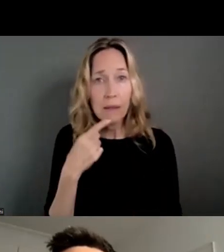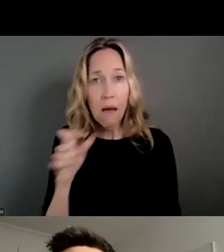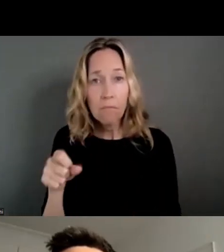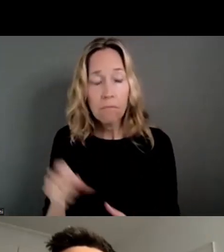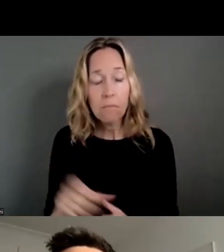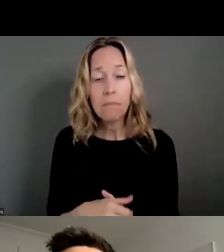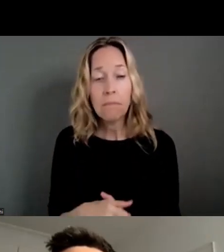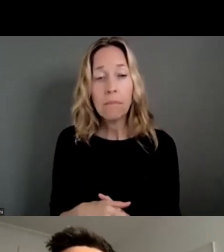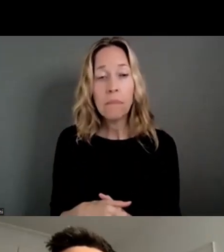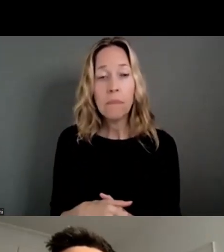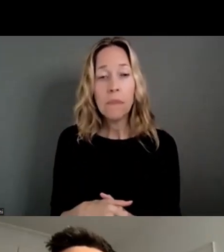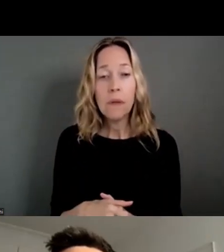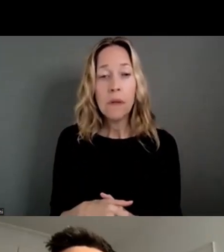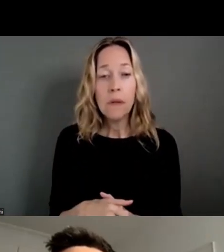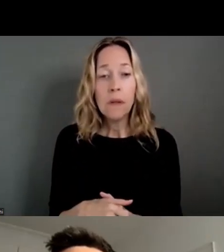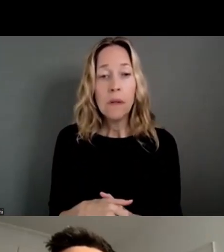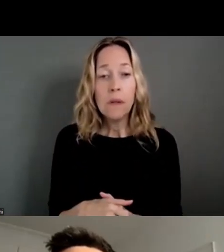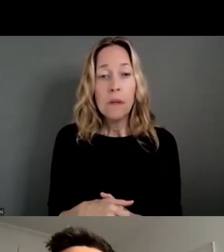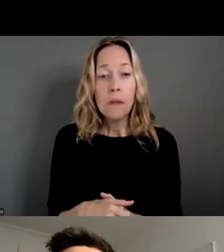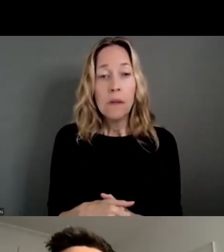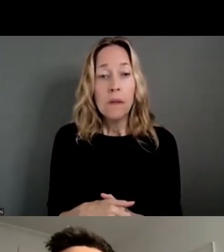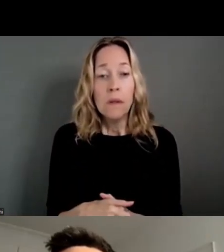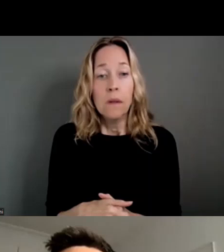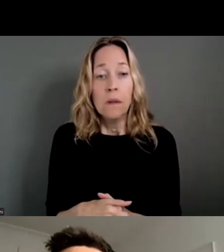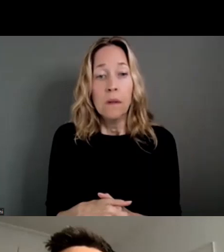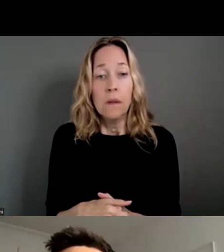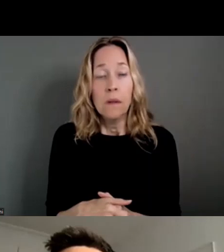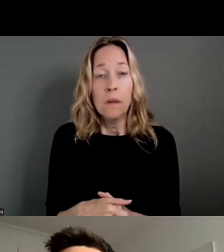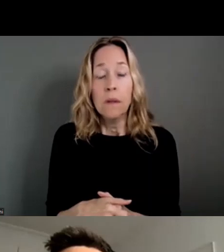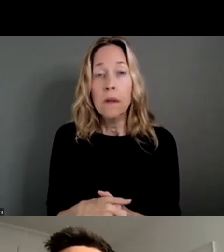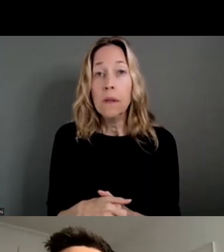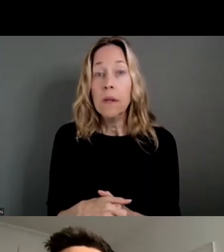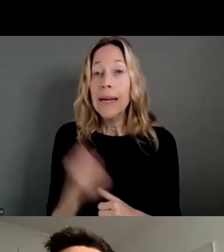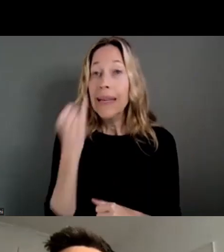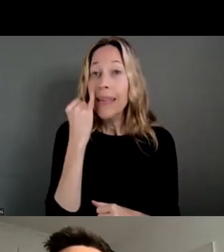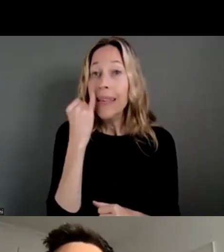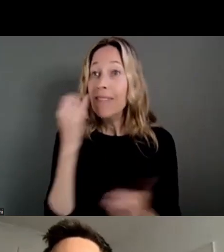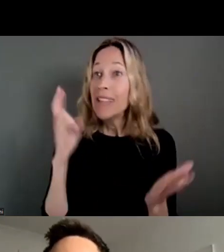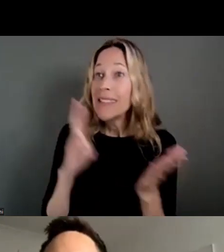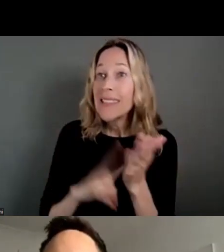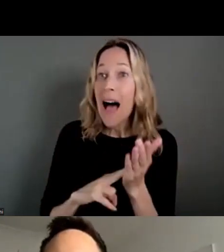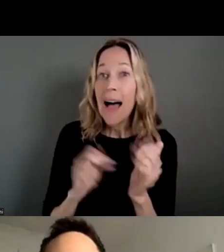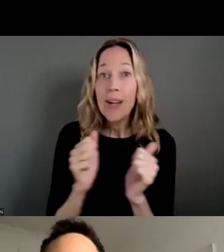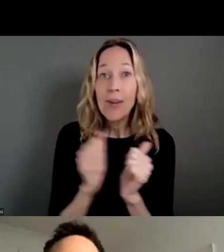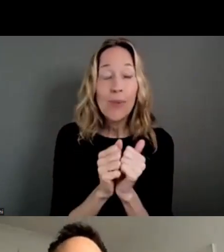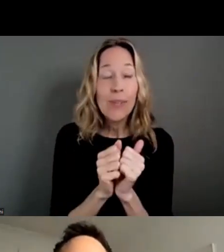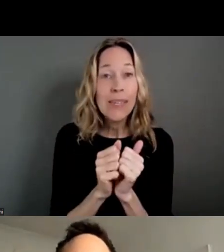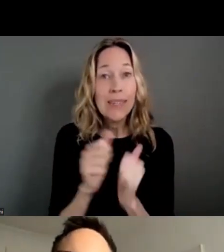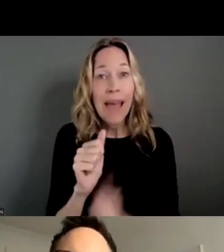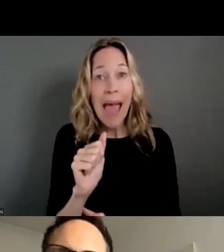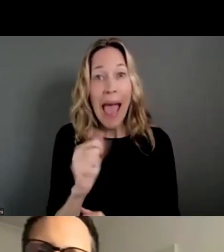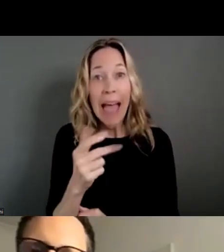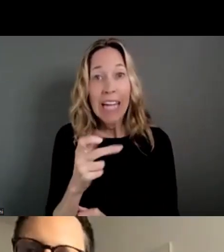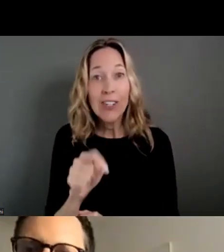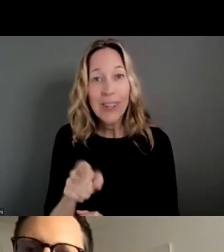you can't just, getting an agent isn't a panacea. It's not going to necessarily,